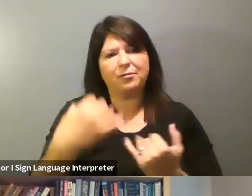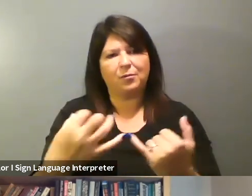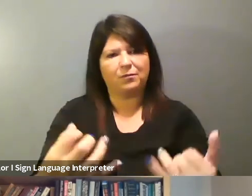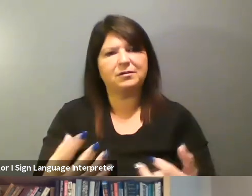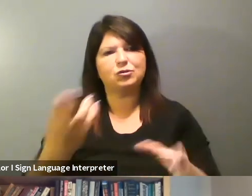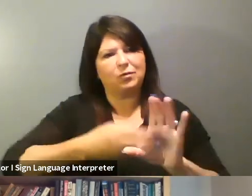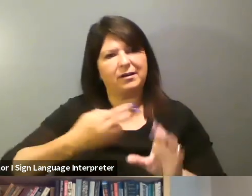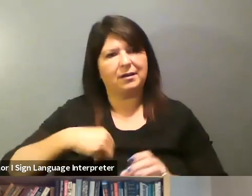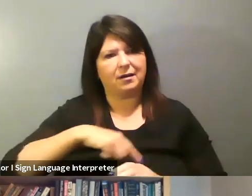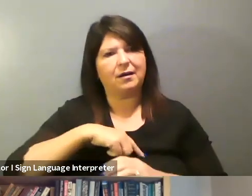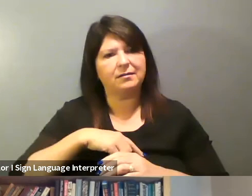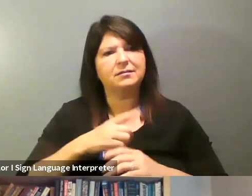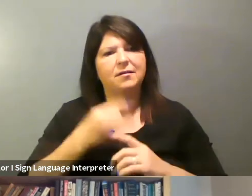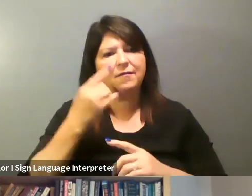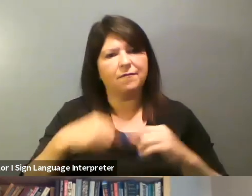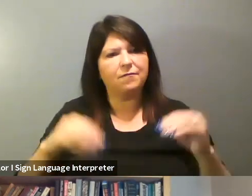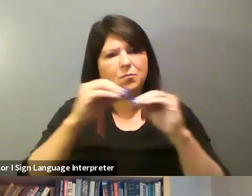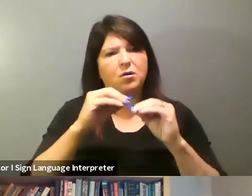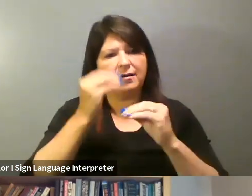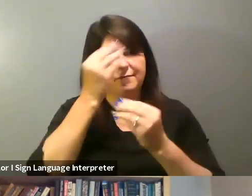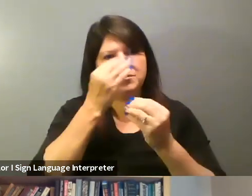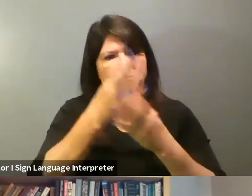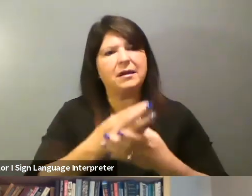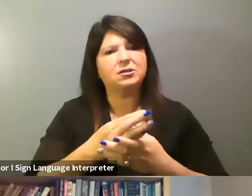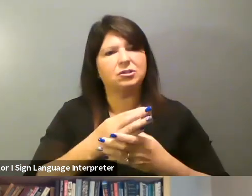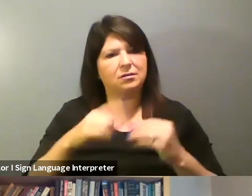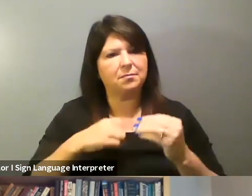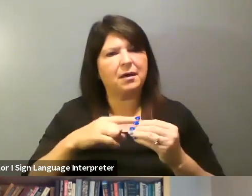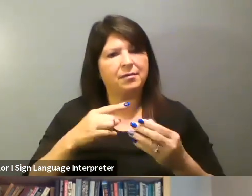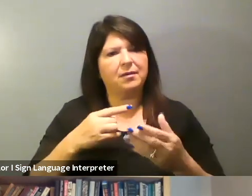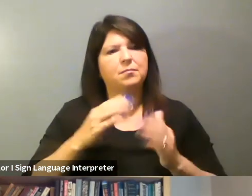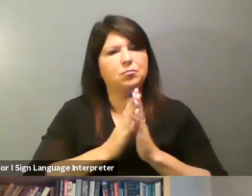information about CIFF Screens and the Anisfield-Wolf Book Awards,